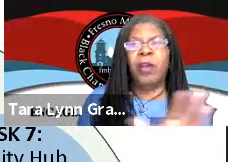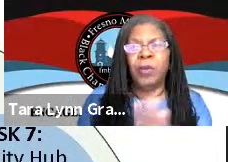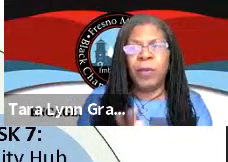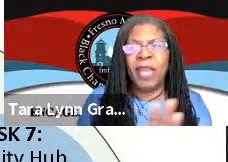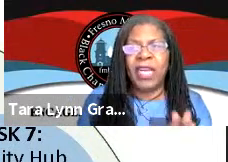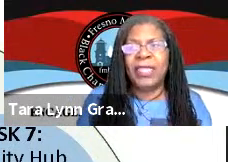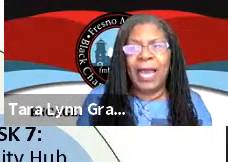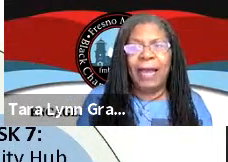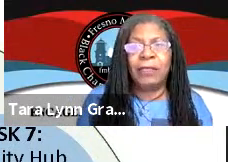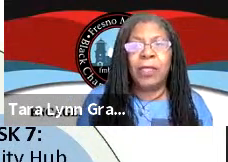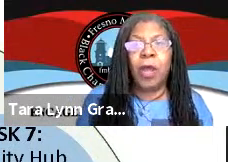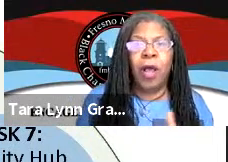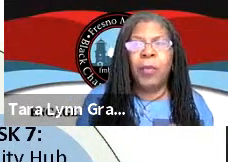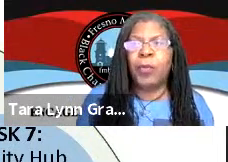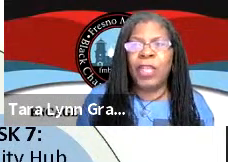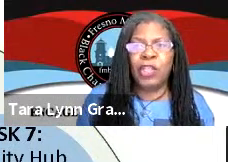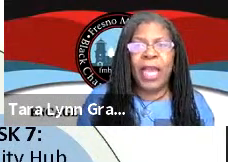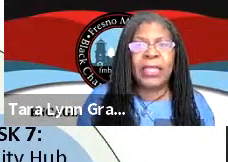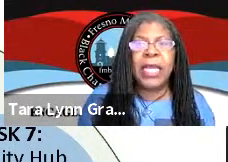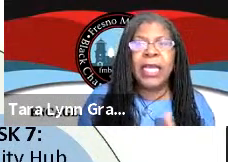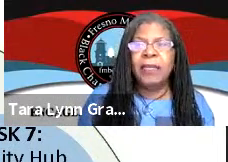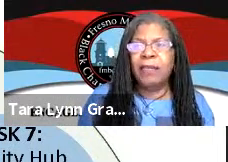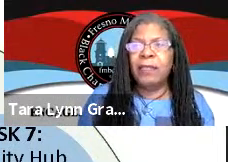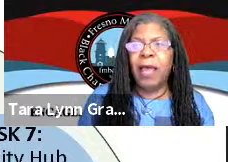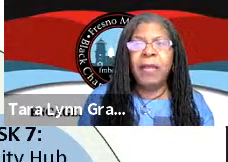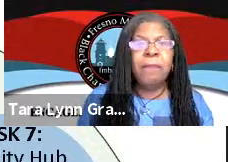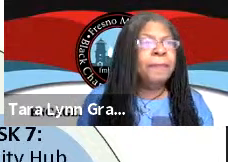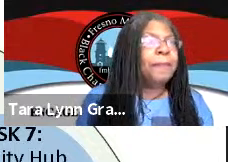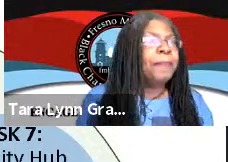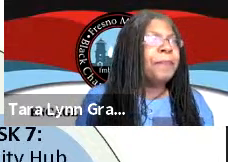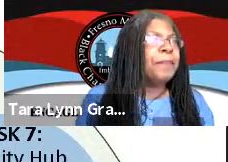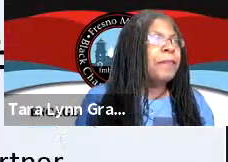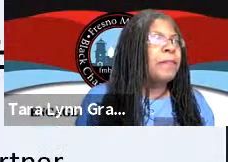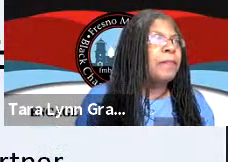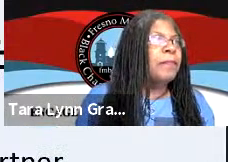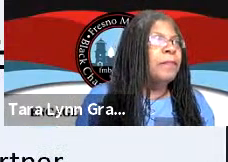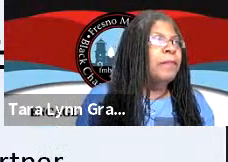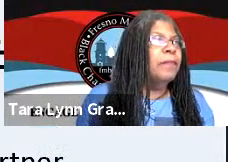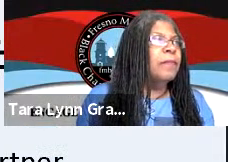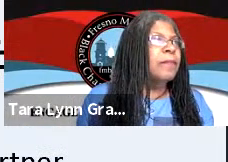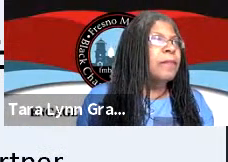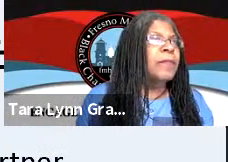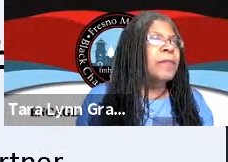into the other remaining tasks on the project. Next slide.